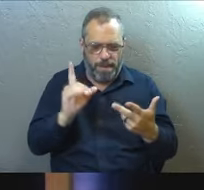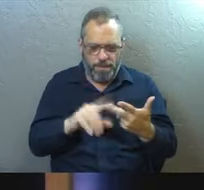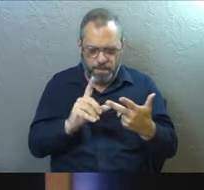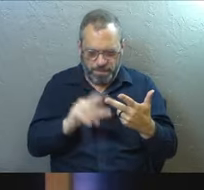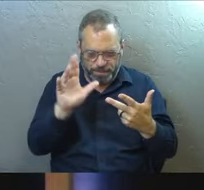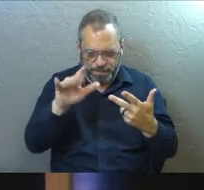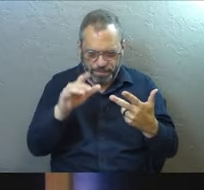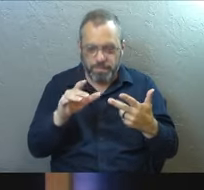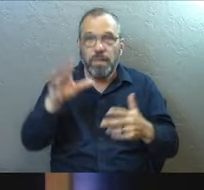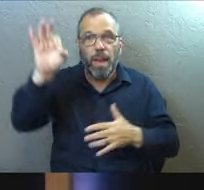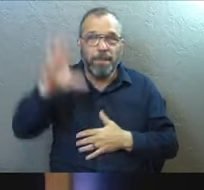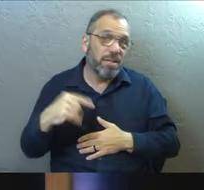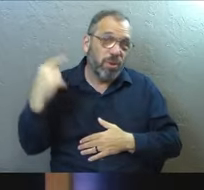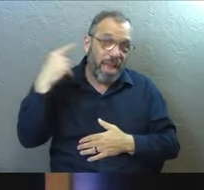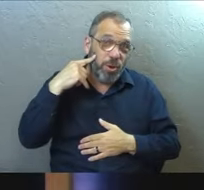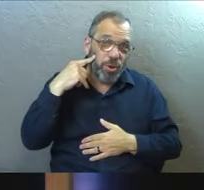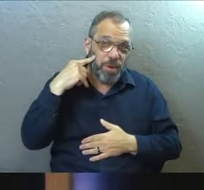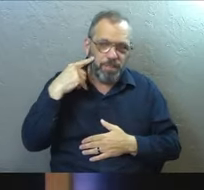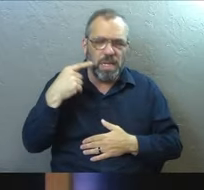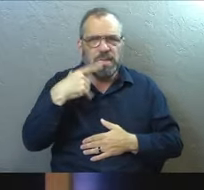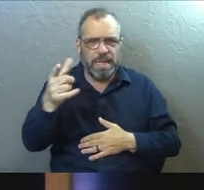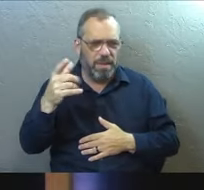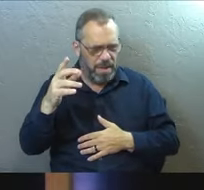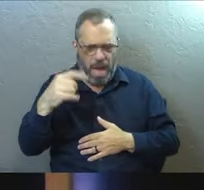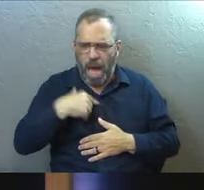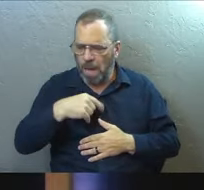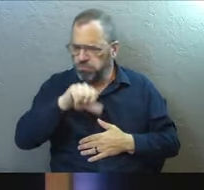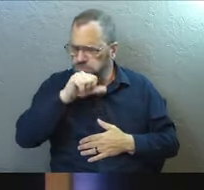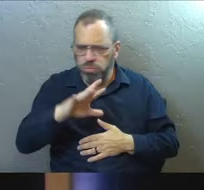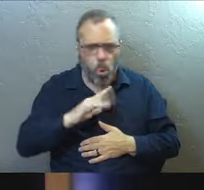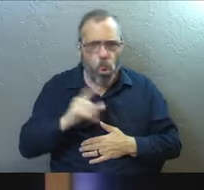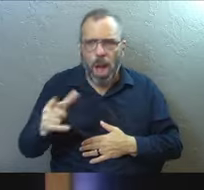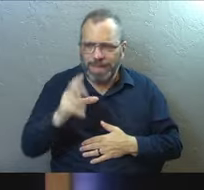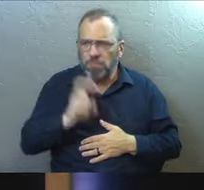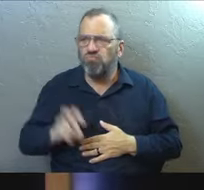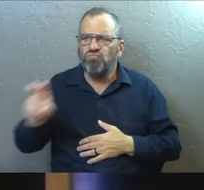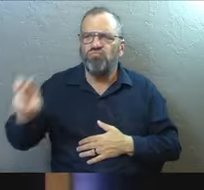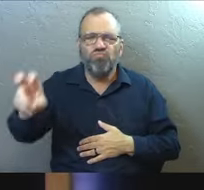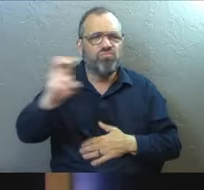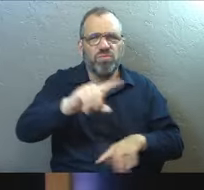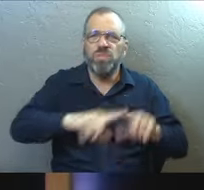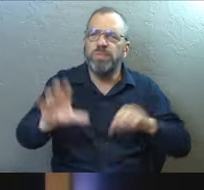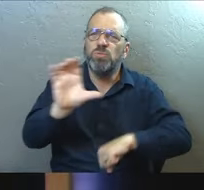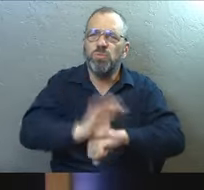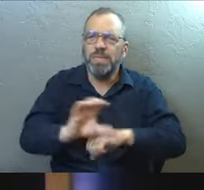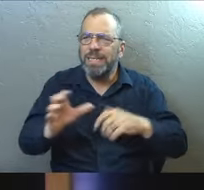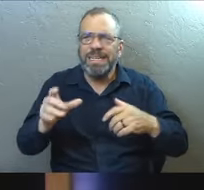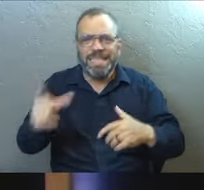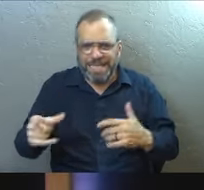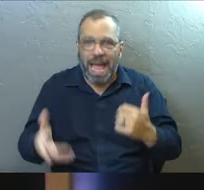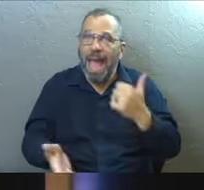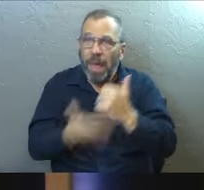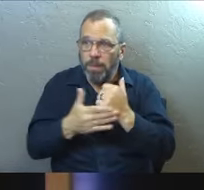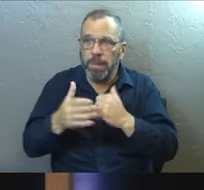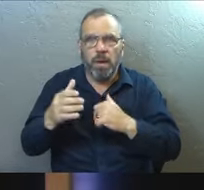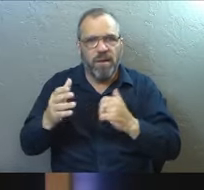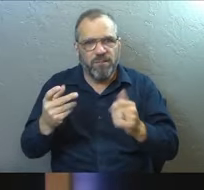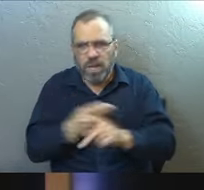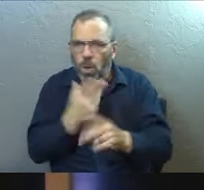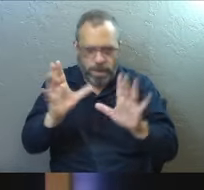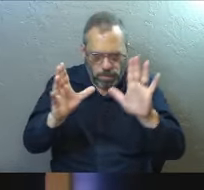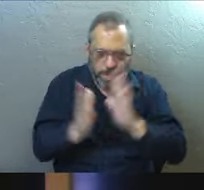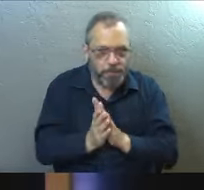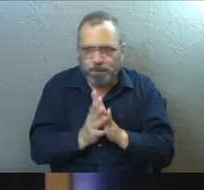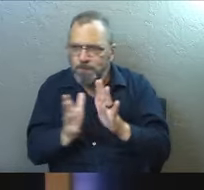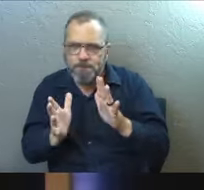another pastor that I heard one time, and he said this thing that I thought was so good. And he's traveling around to all these churches, and he's kind of helping them and figuring out,